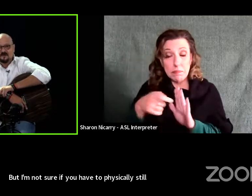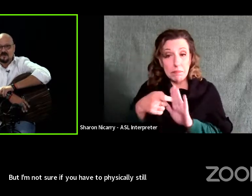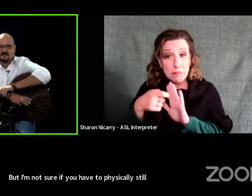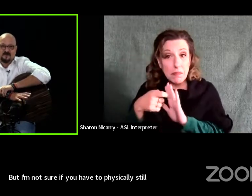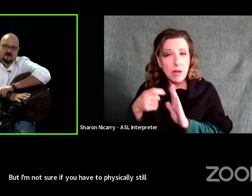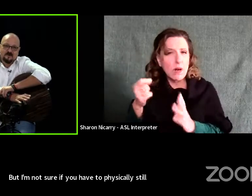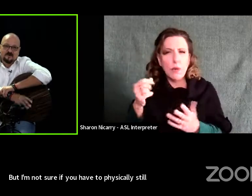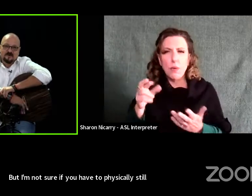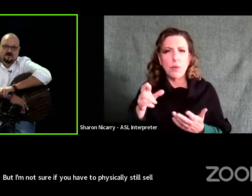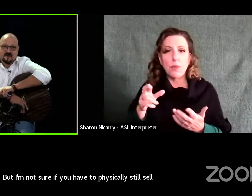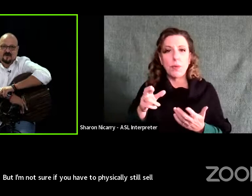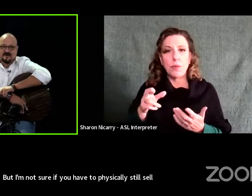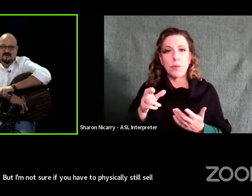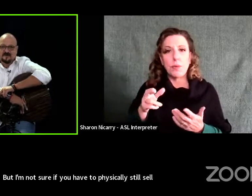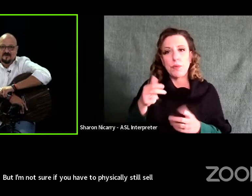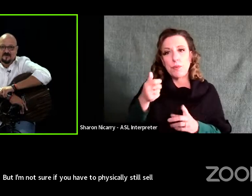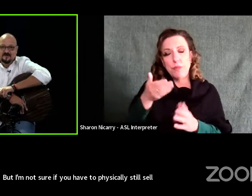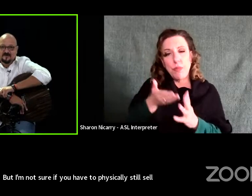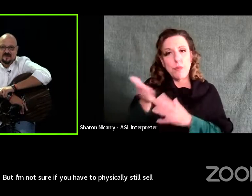or you can do it